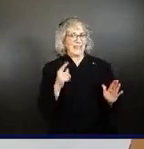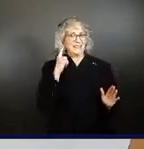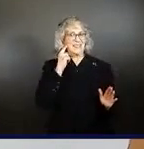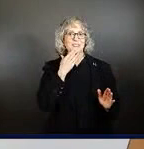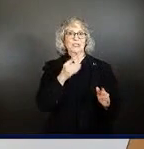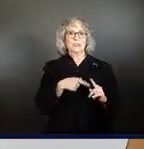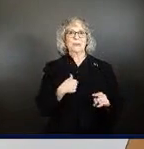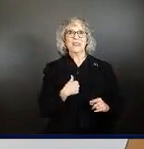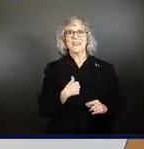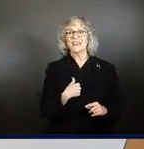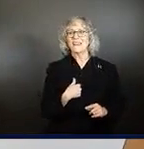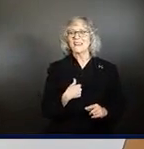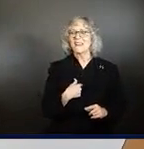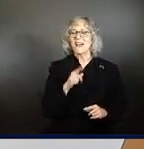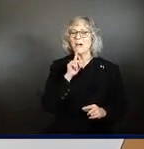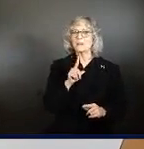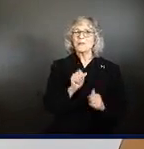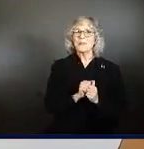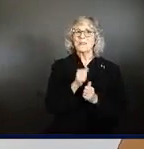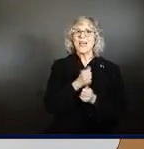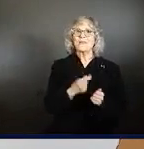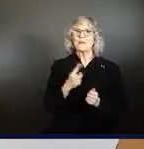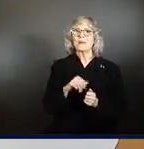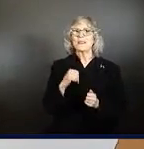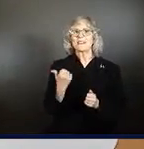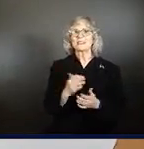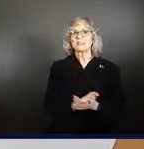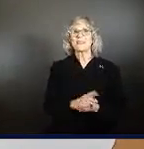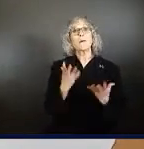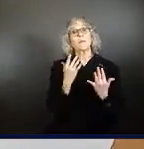I'm sure with everybody else. And so we've waited long enough.